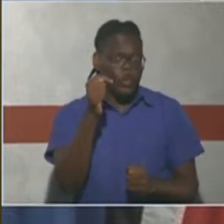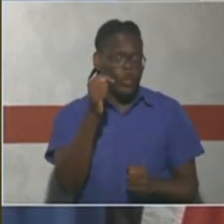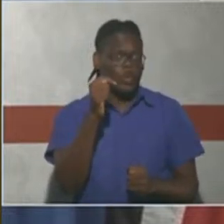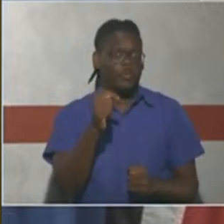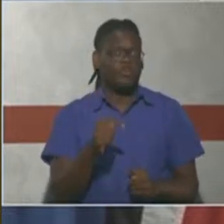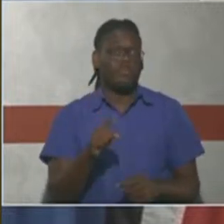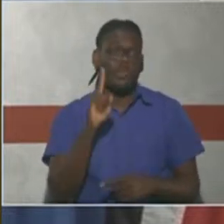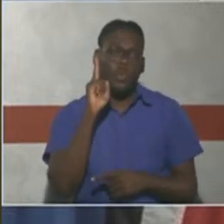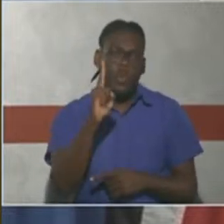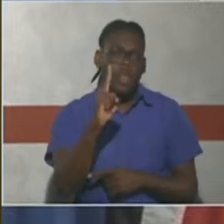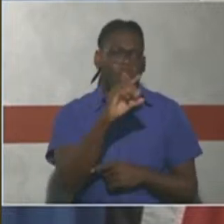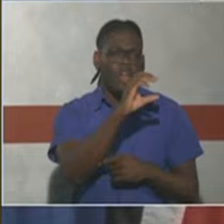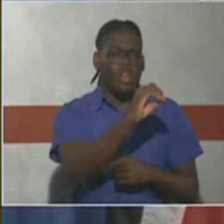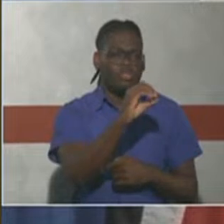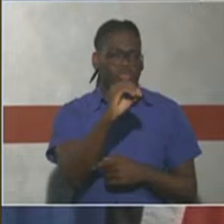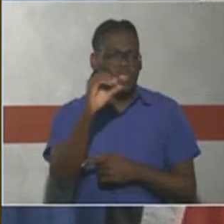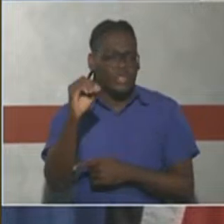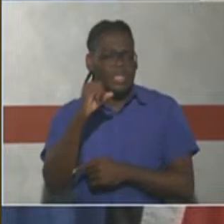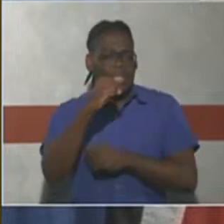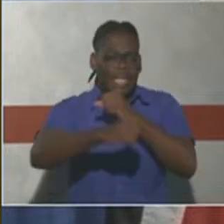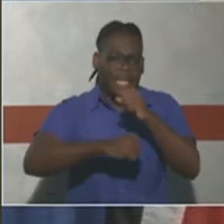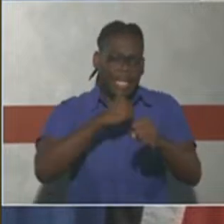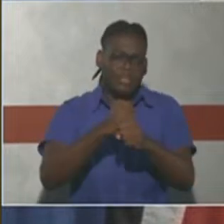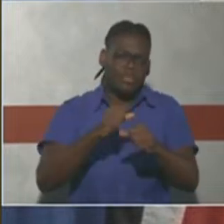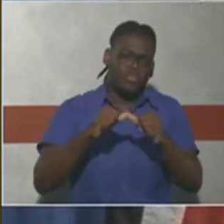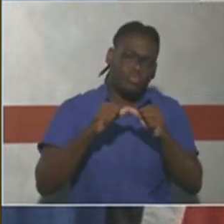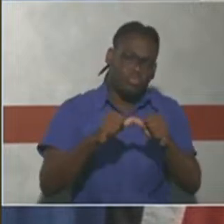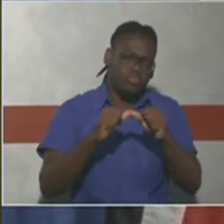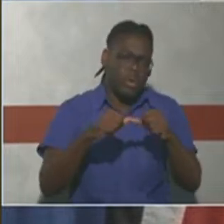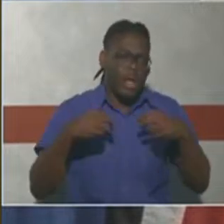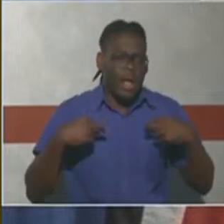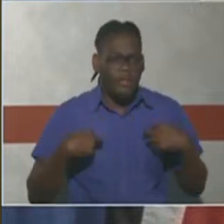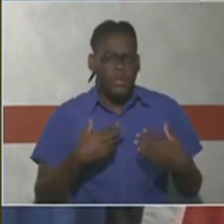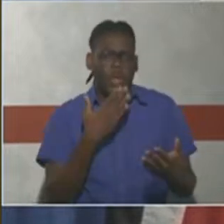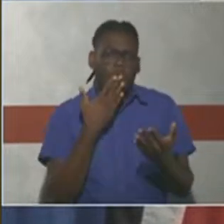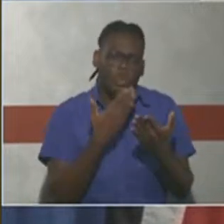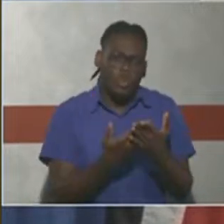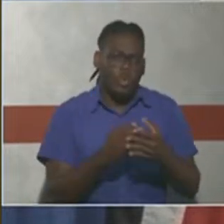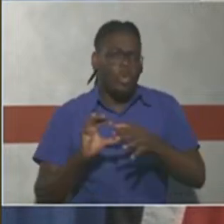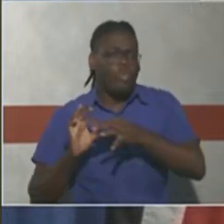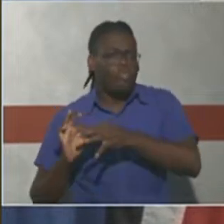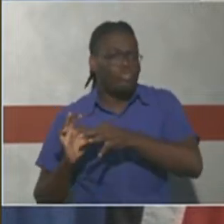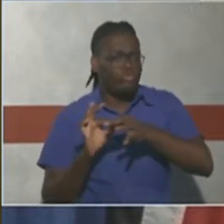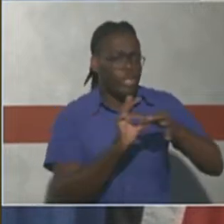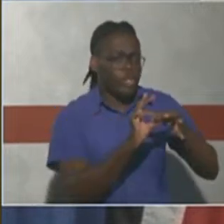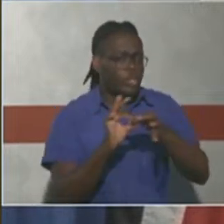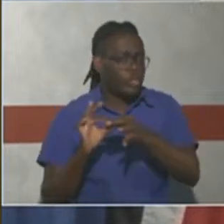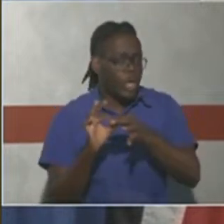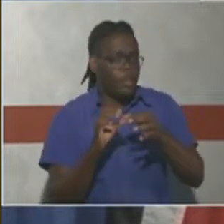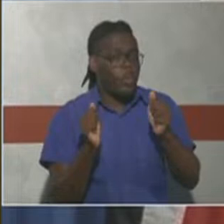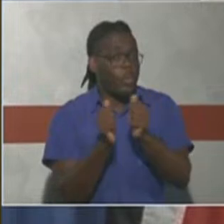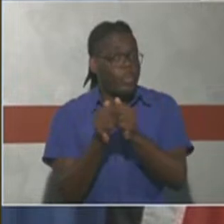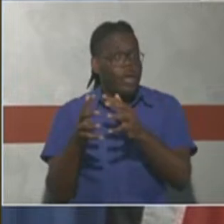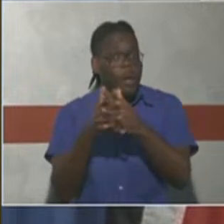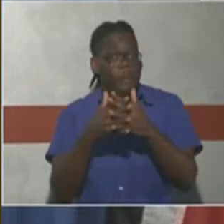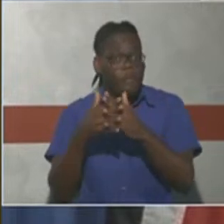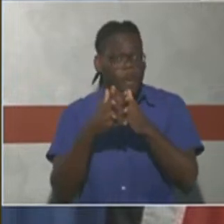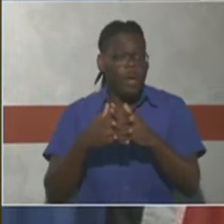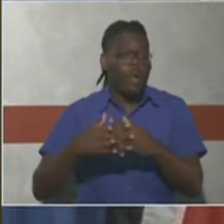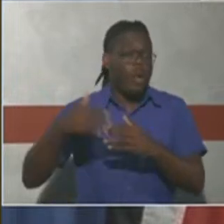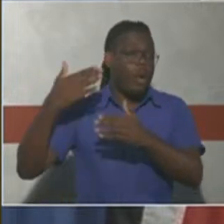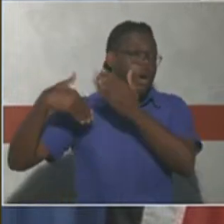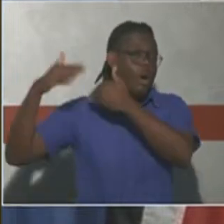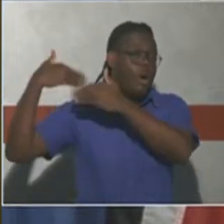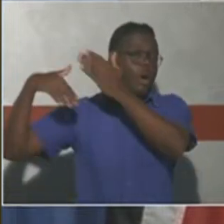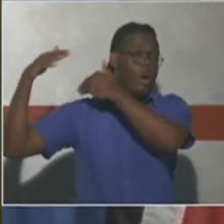miles across the water. Energy security for the region at this time relate not only to our